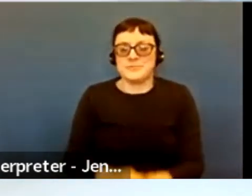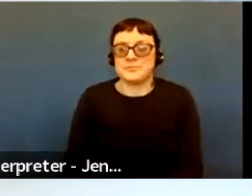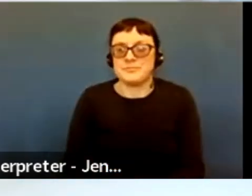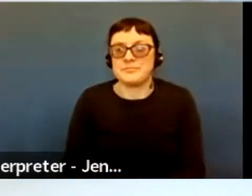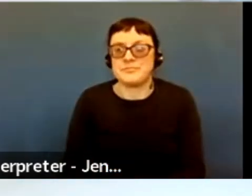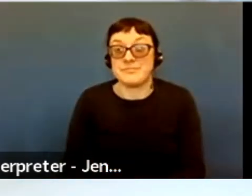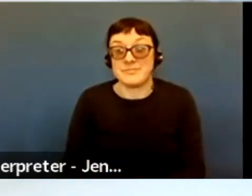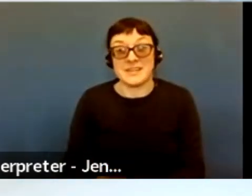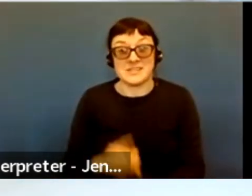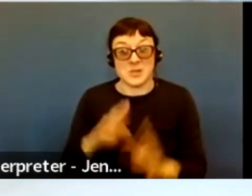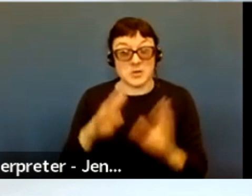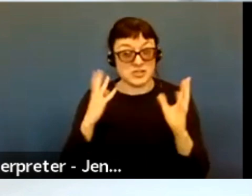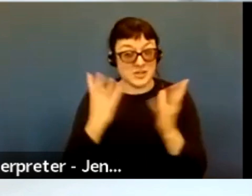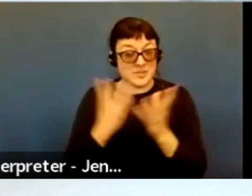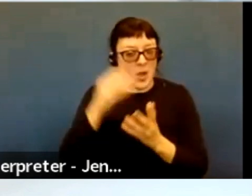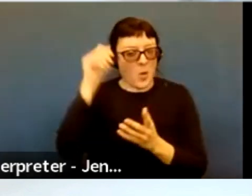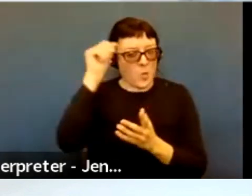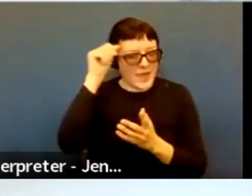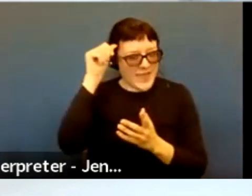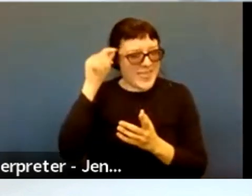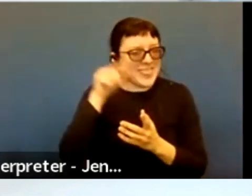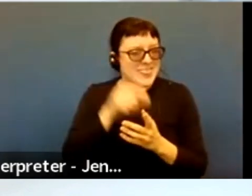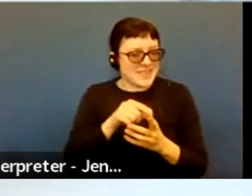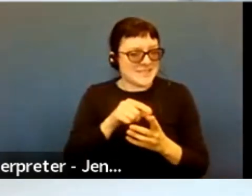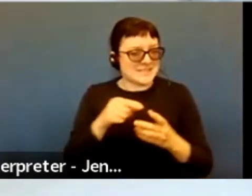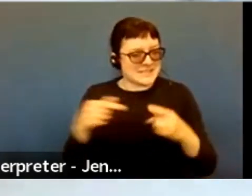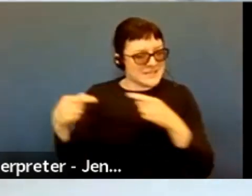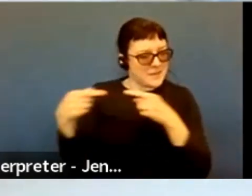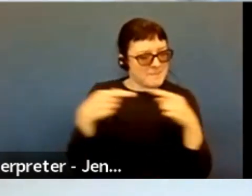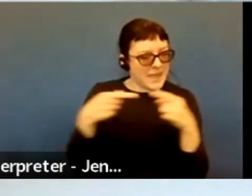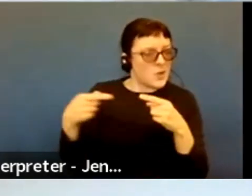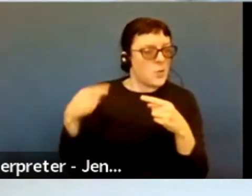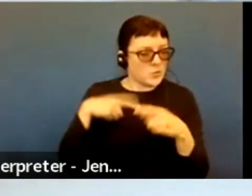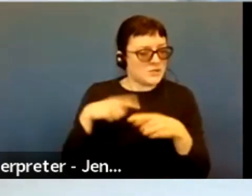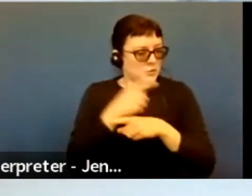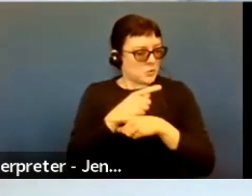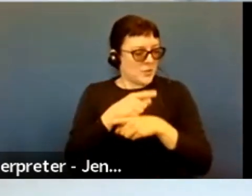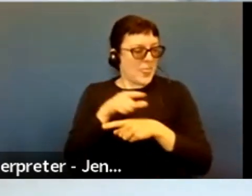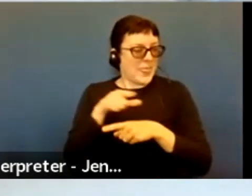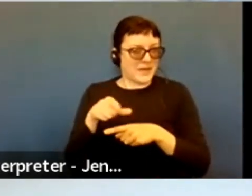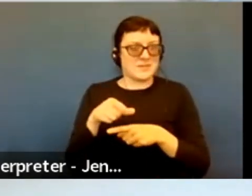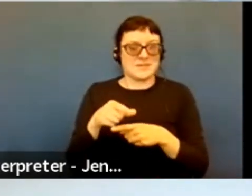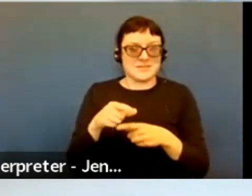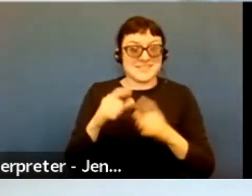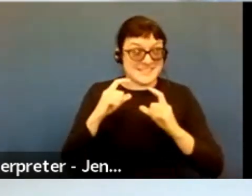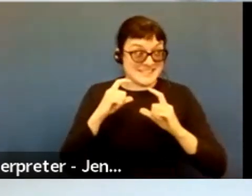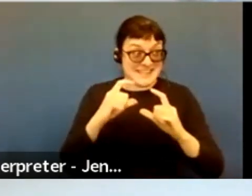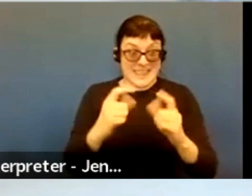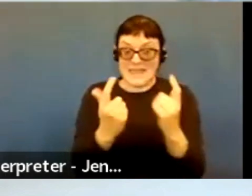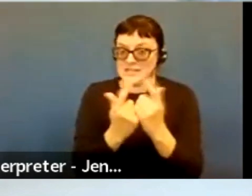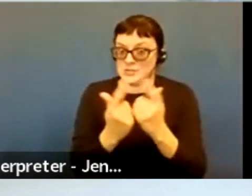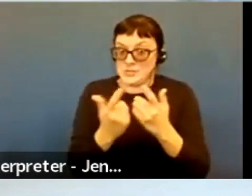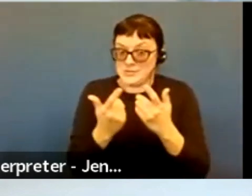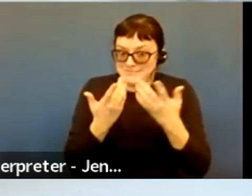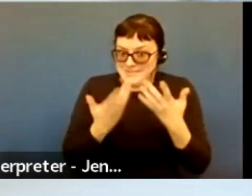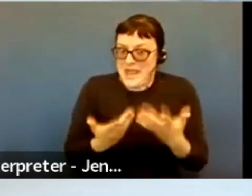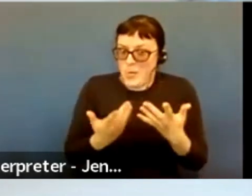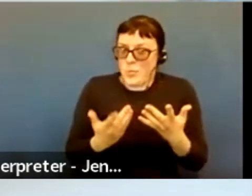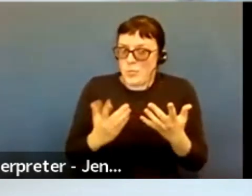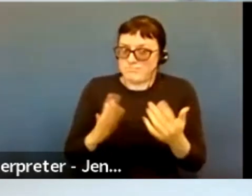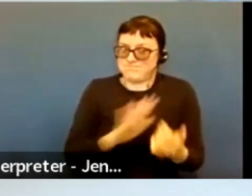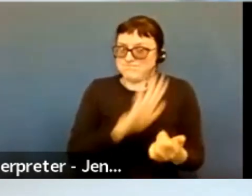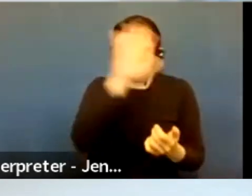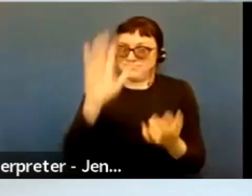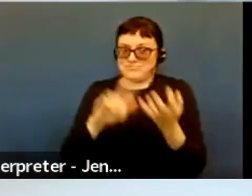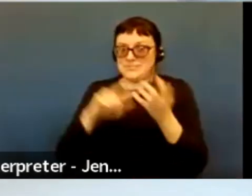and so on and so forth, right? And so I think Shakespeare was aware of these conversations and wanted to talk about them. We were still having these issues right